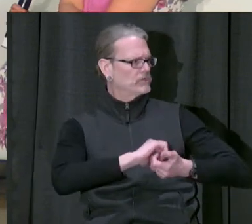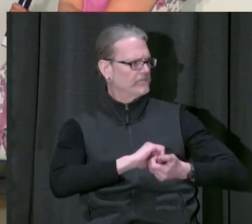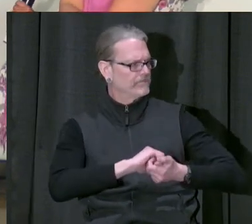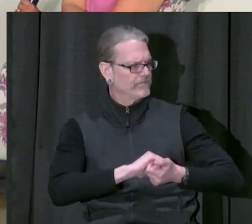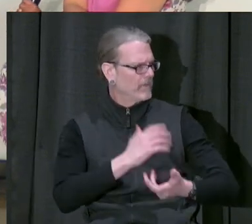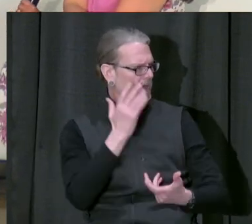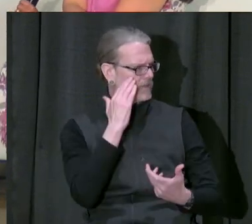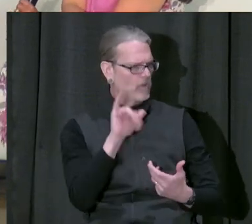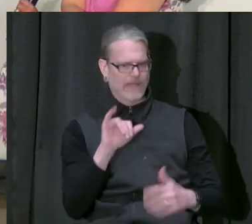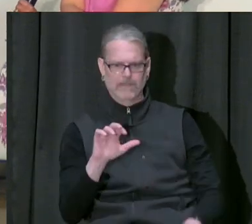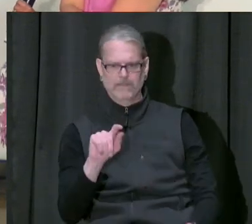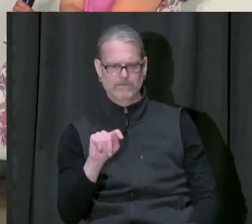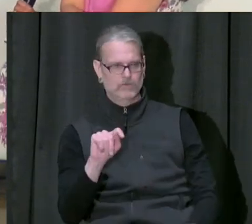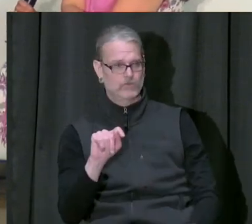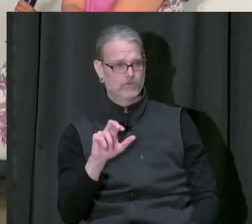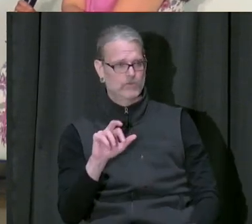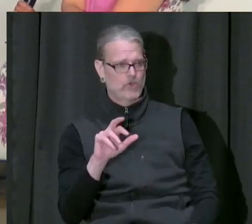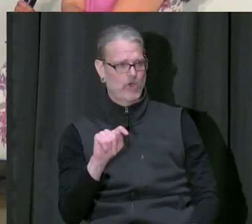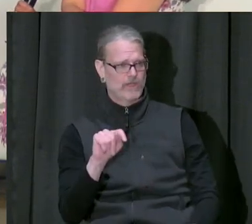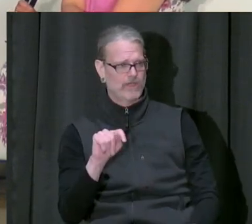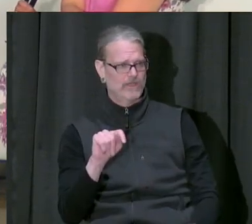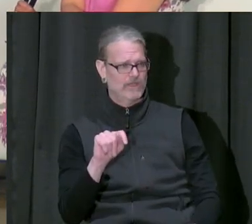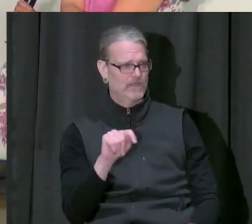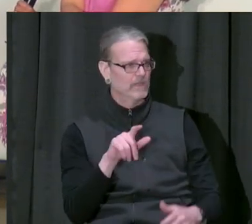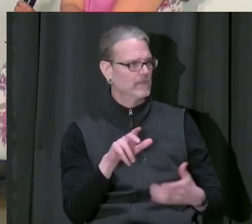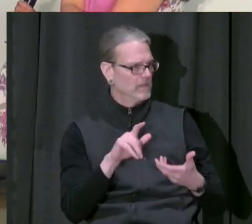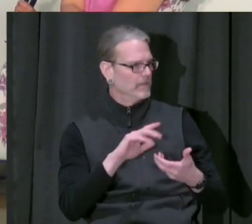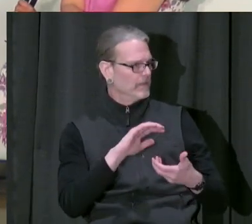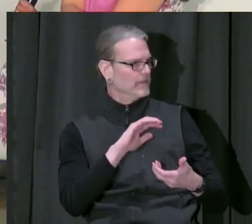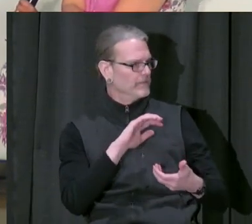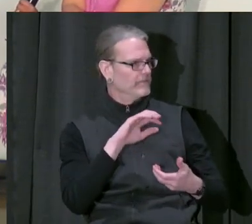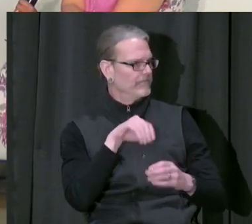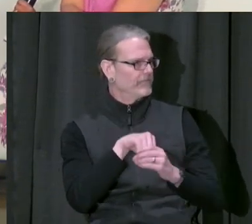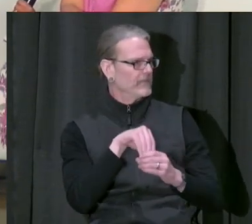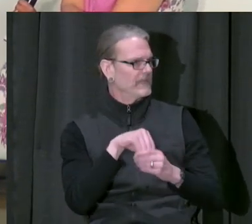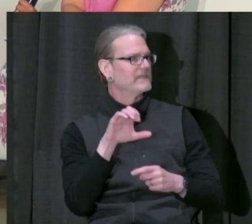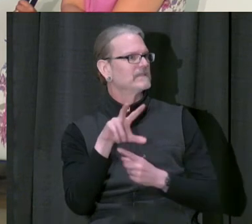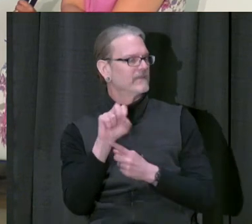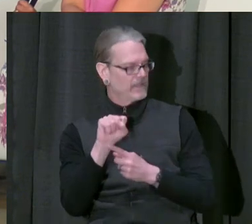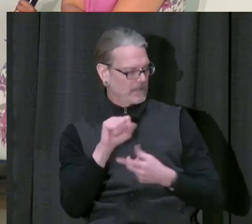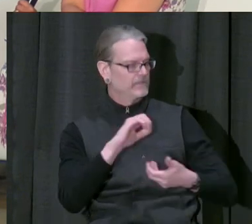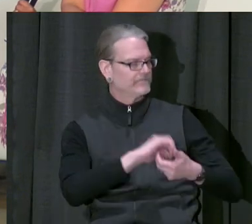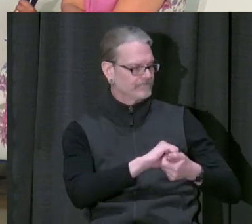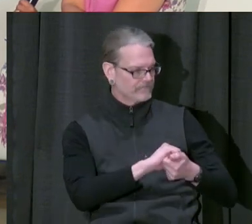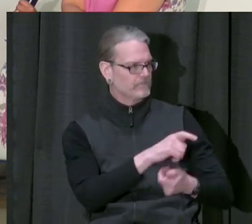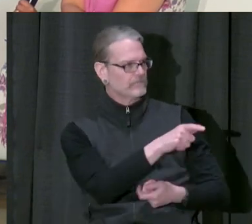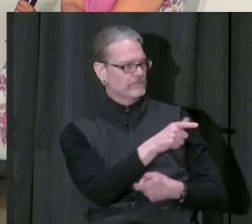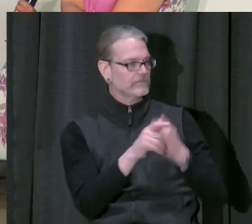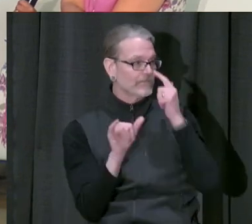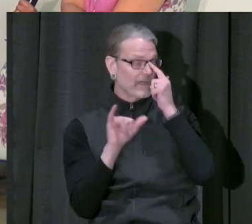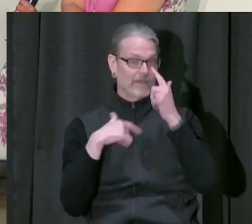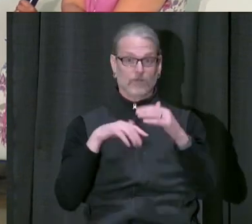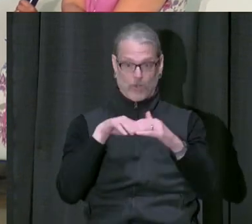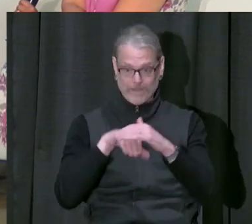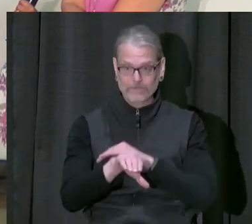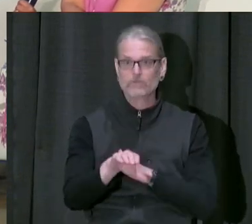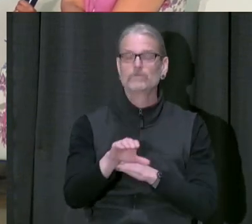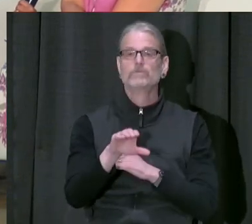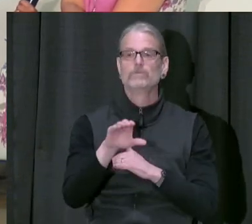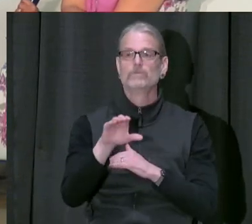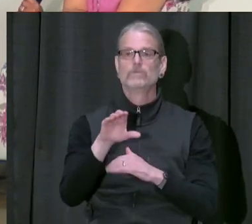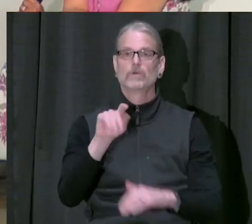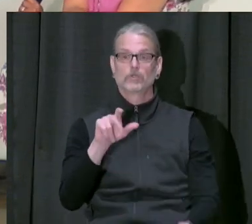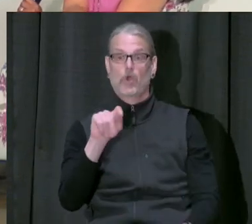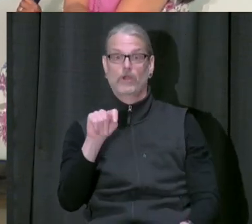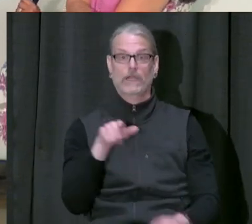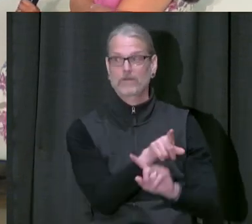a Target. I mean, does a customer come out of one environment of accessibility and come into a much better one in CVS, or do you guys parallel your